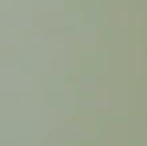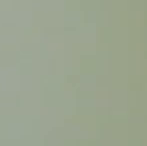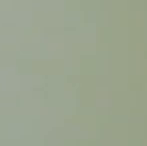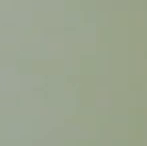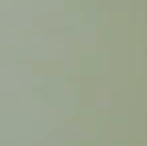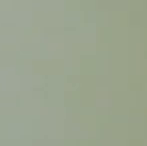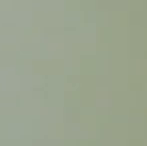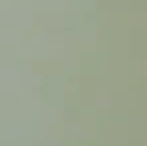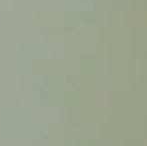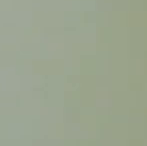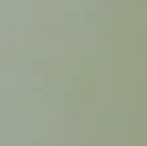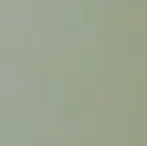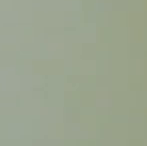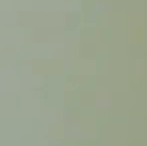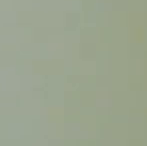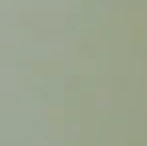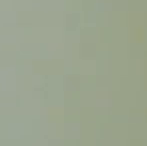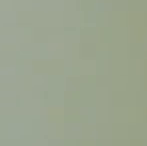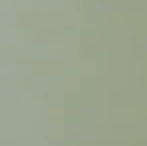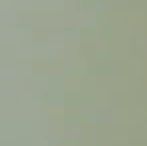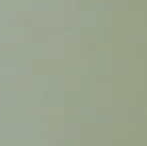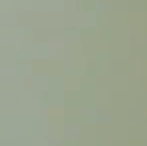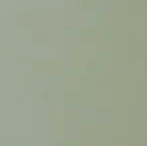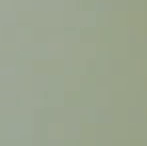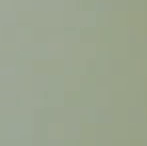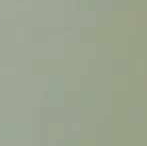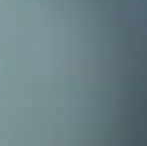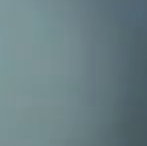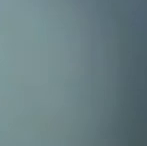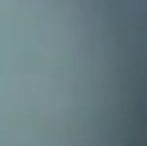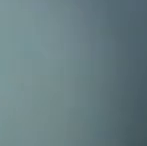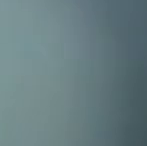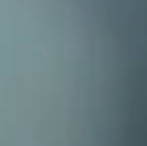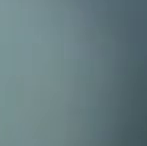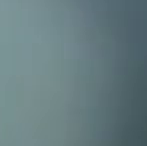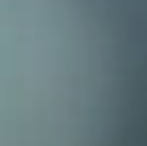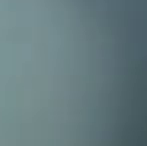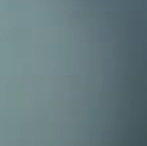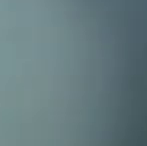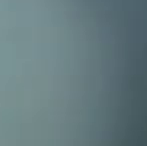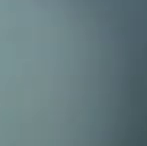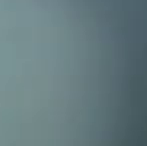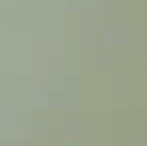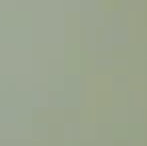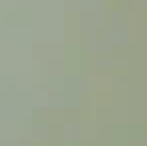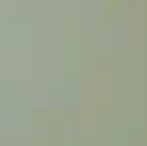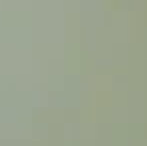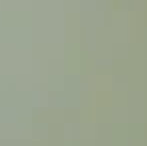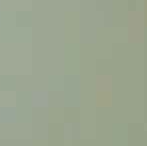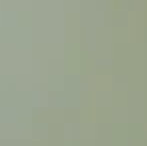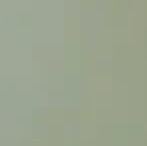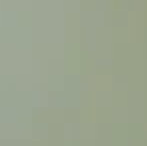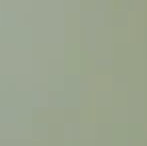all this information. And thank you guys also for participating. Some great information. Yeah, thank you so much. So thank you so much. I really appreciate it.